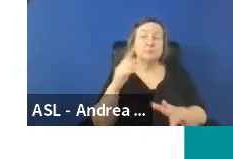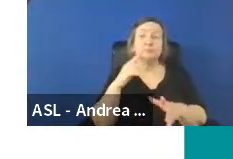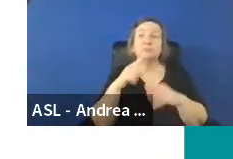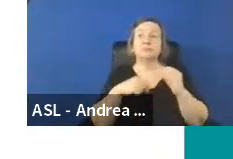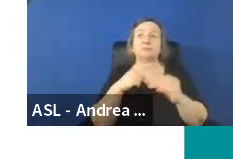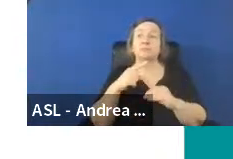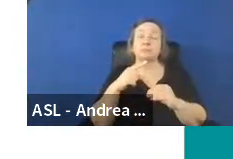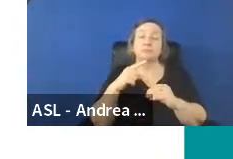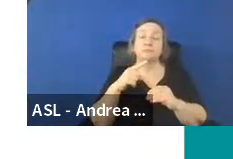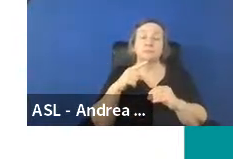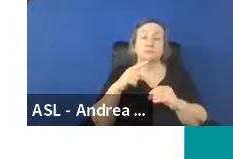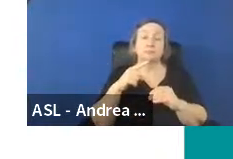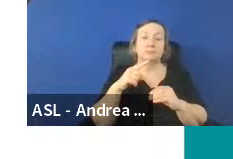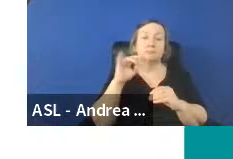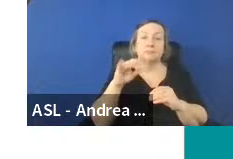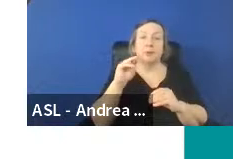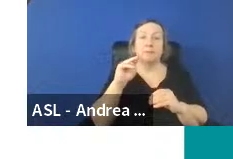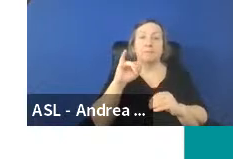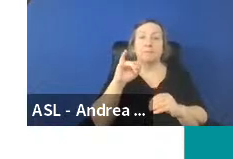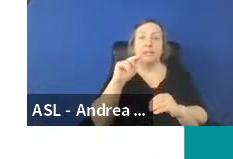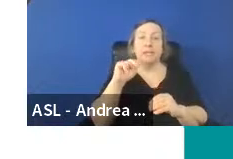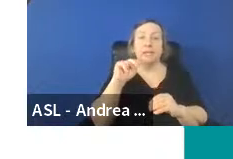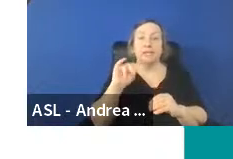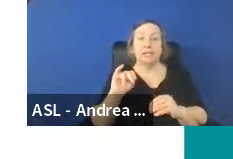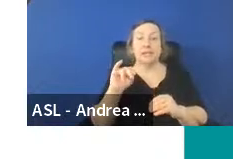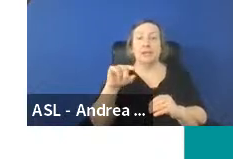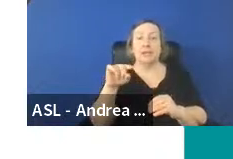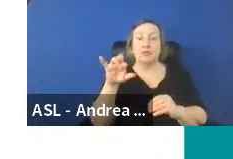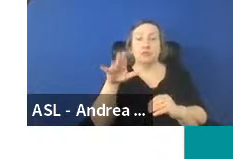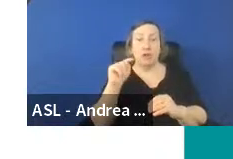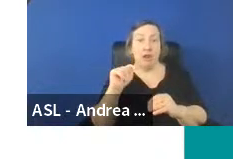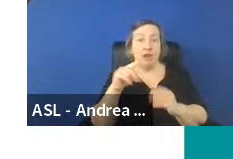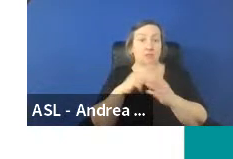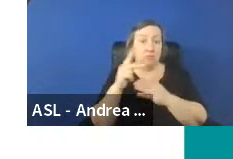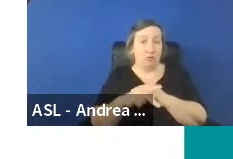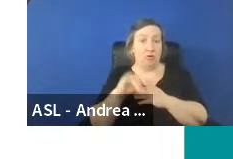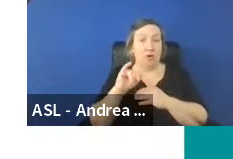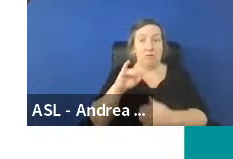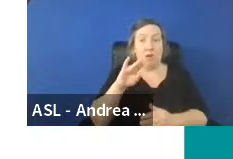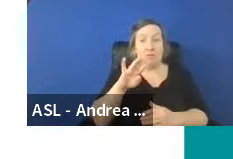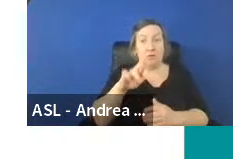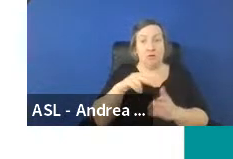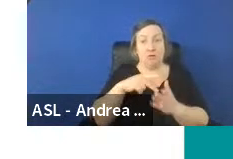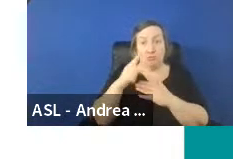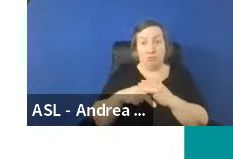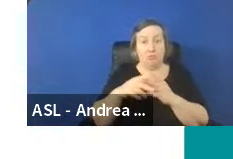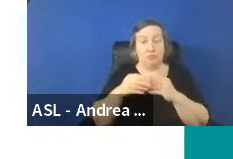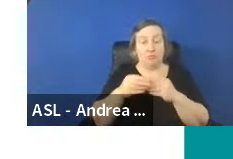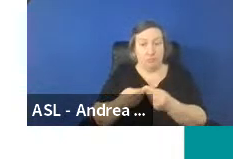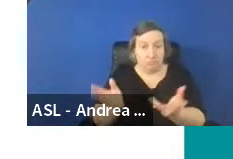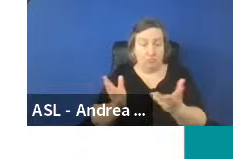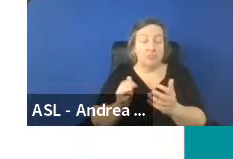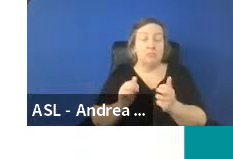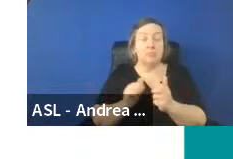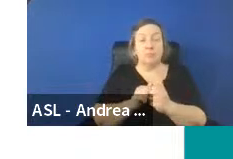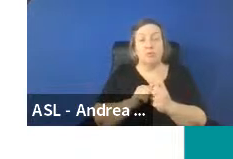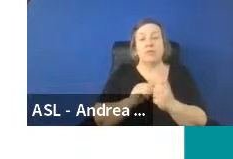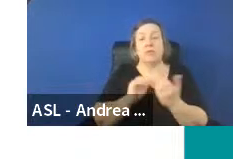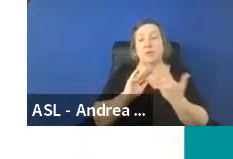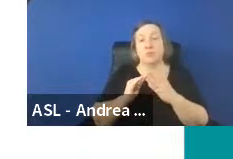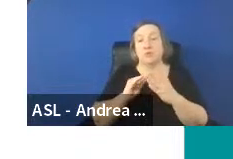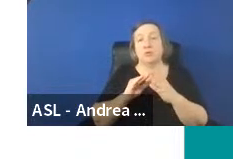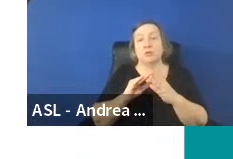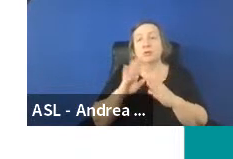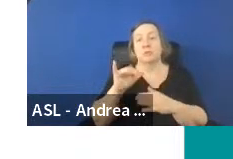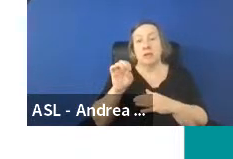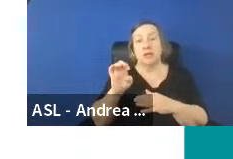about the mini grant program that the IBR program offered in partnership with community-based